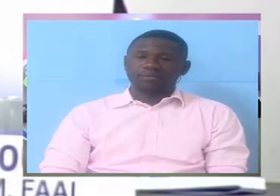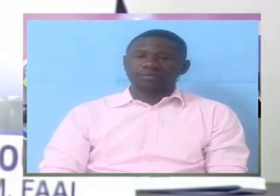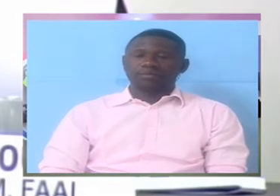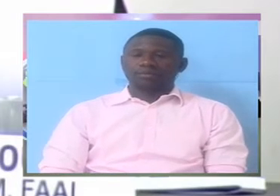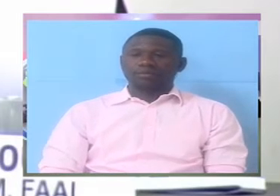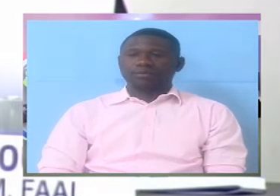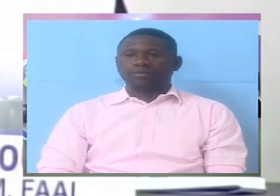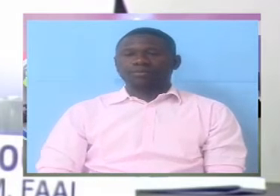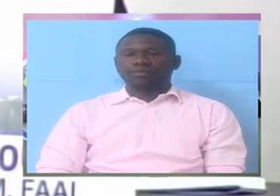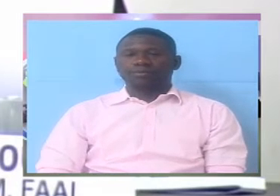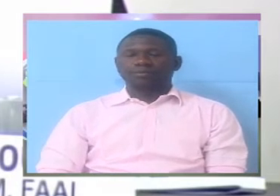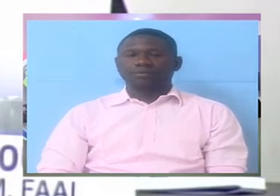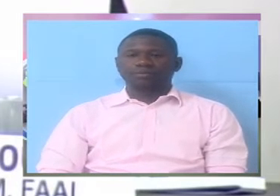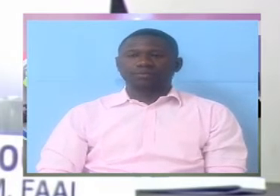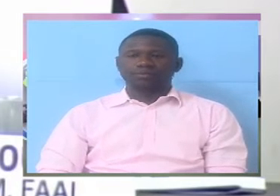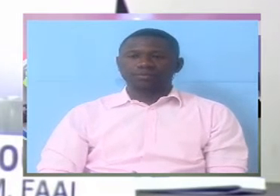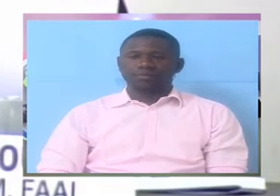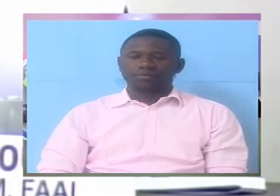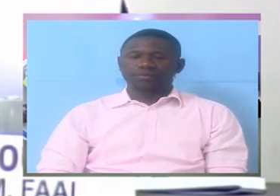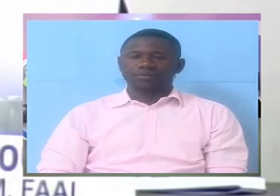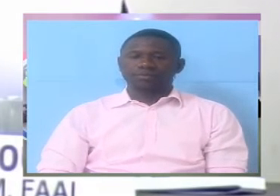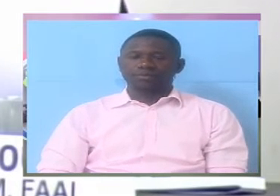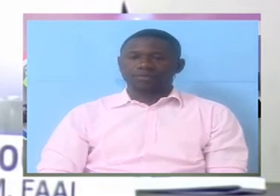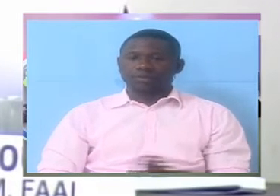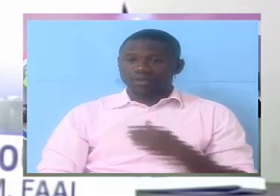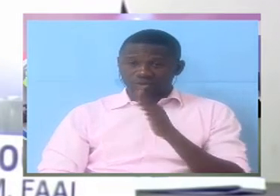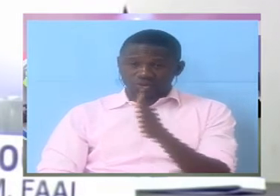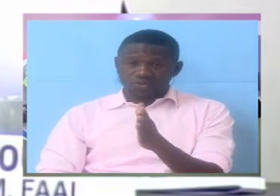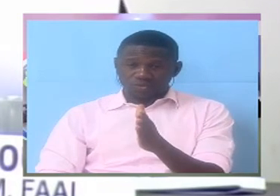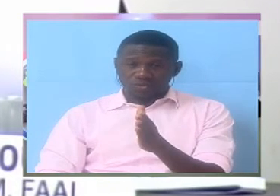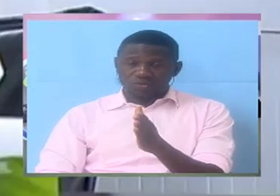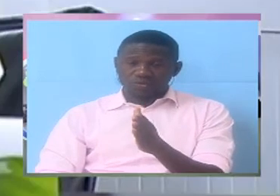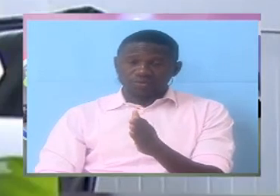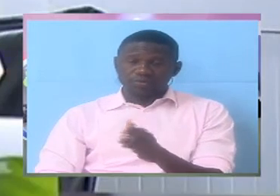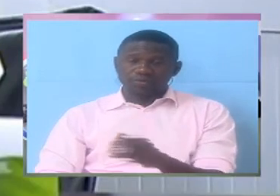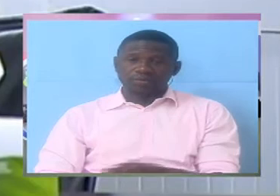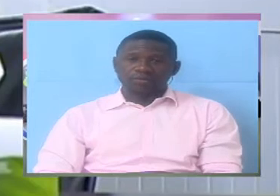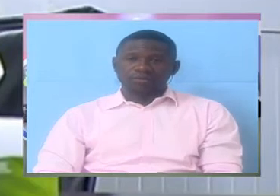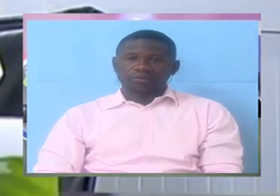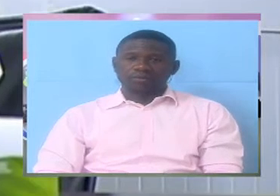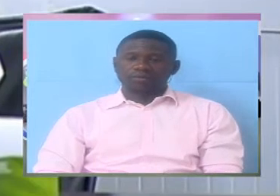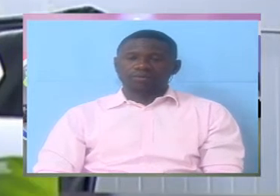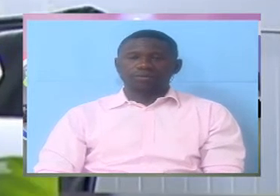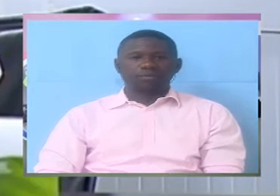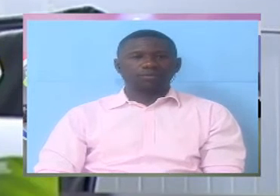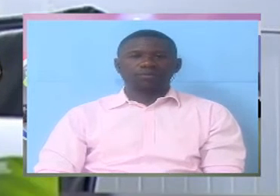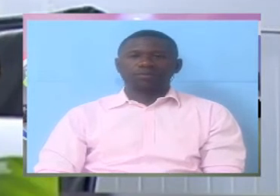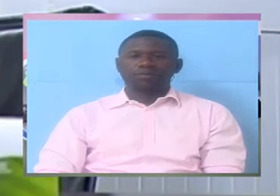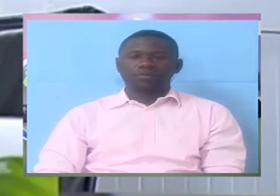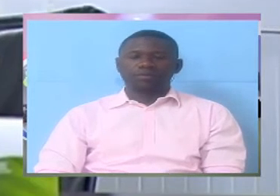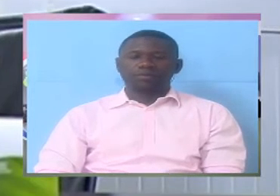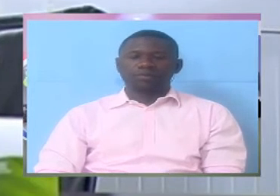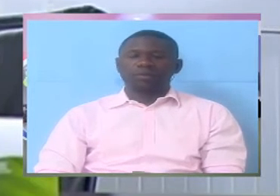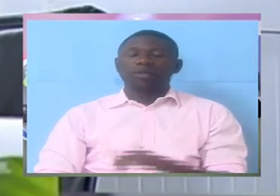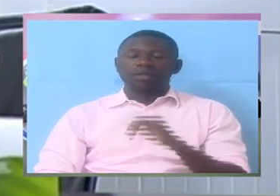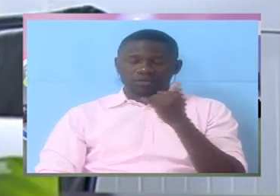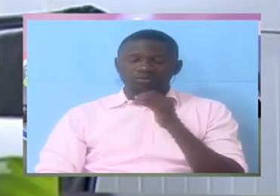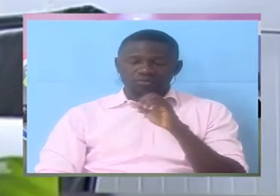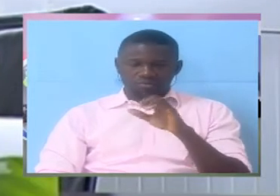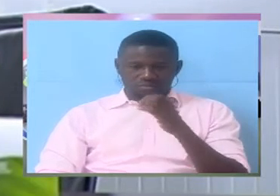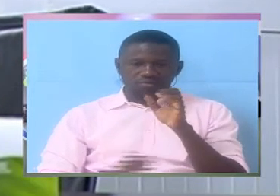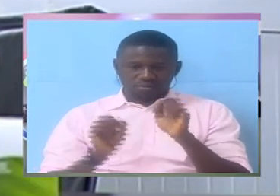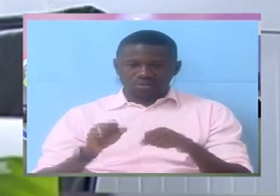true? That could be true. That is the panel